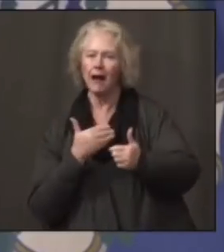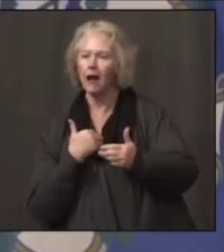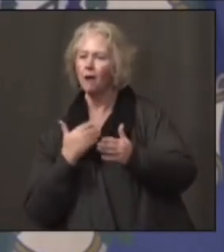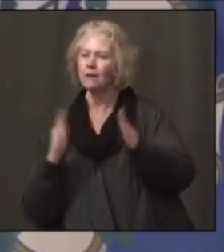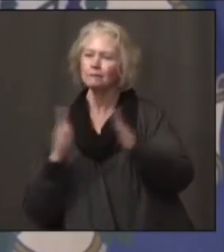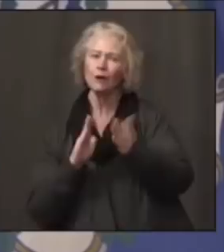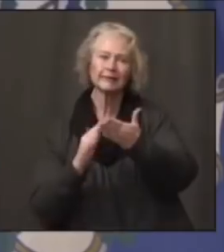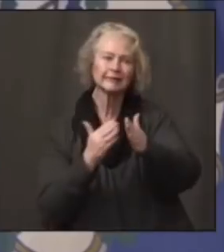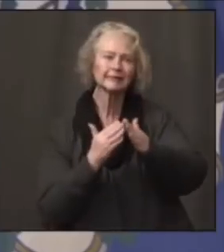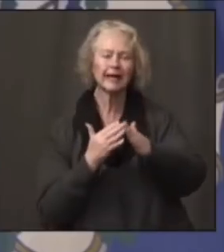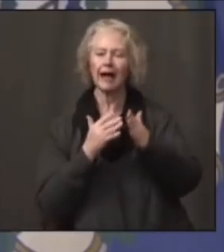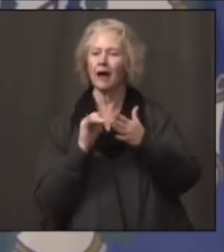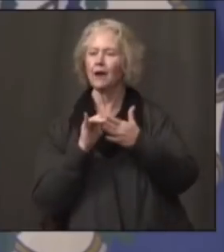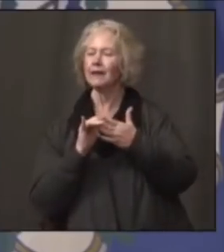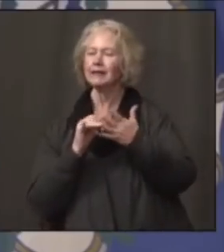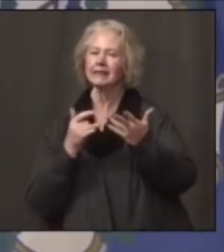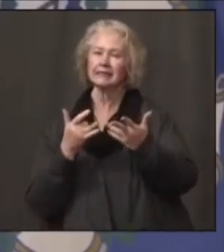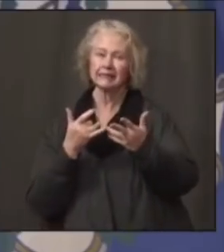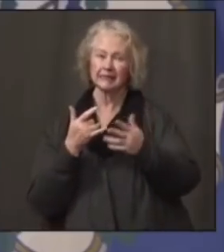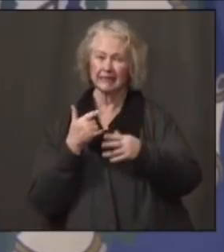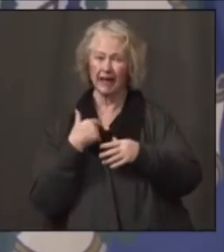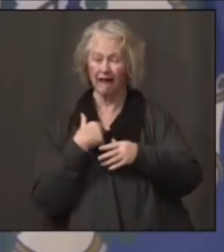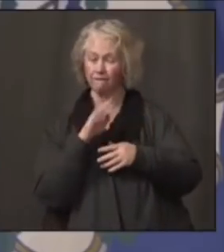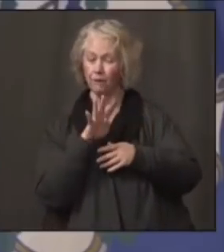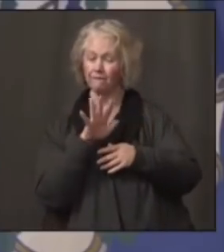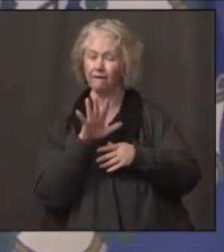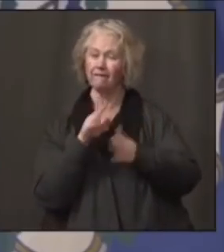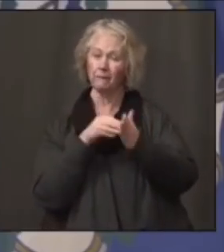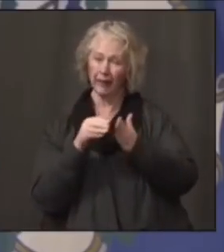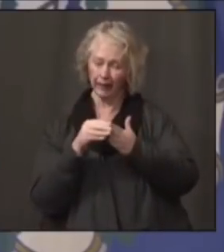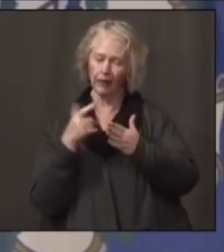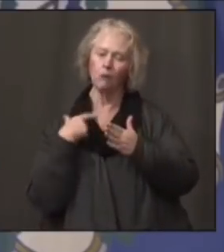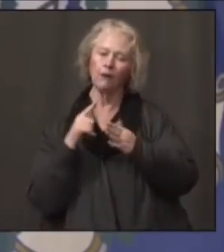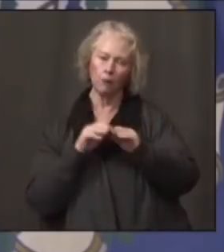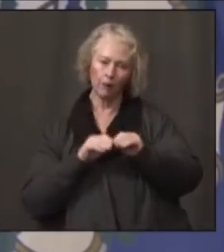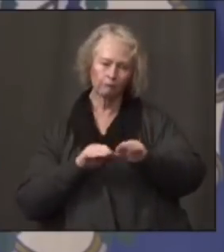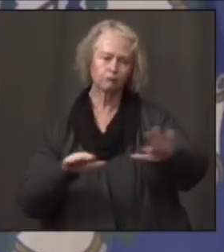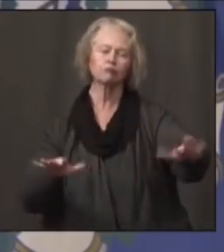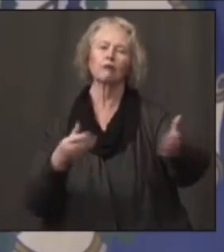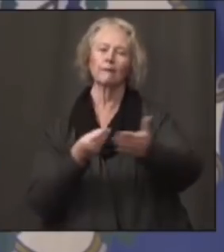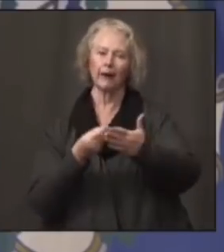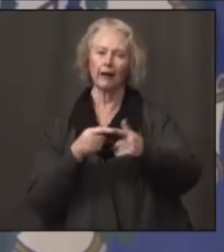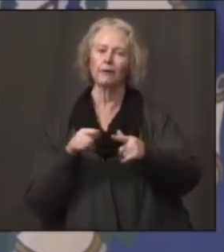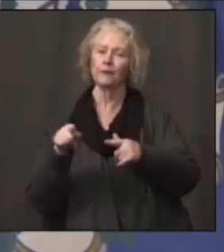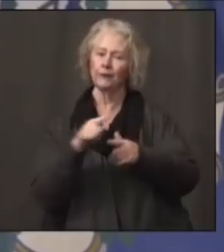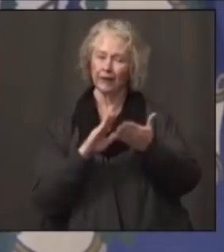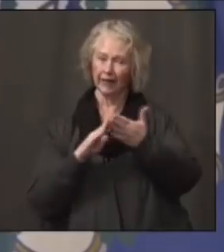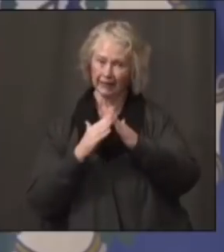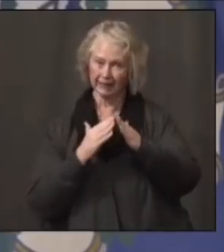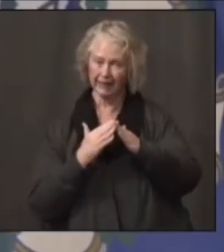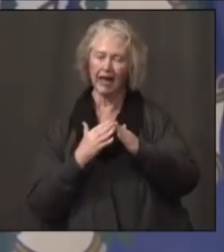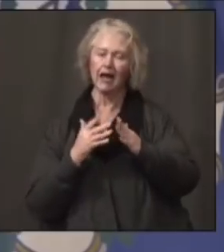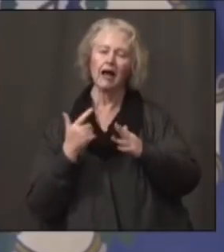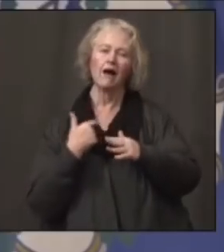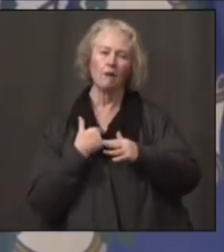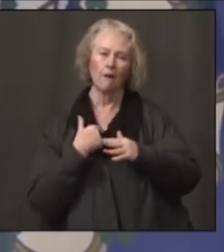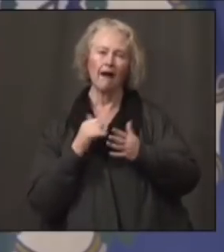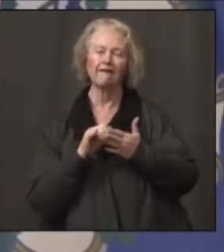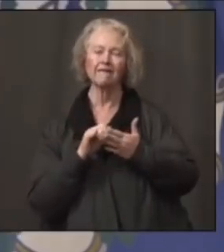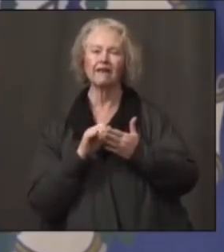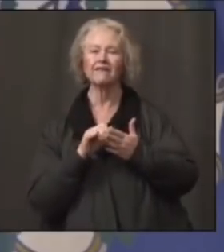releasing the final $45 million to our municipalities. We're sending out $5,000 checks